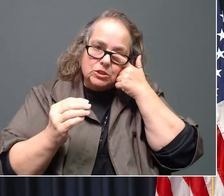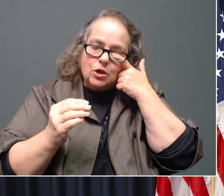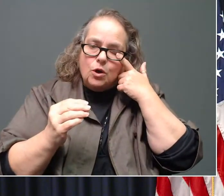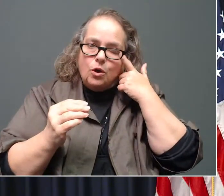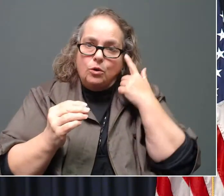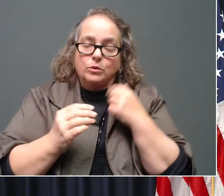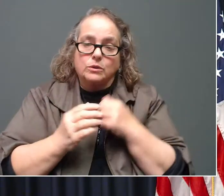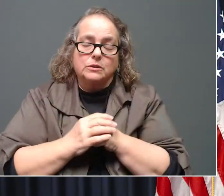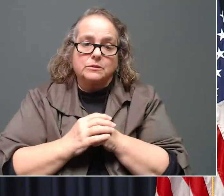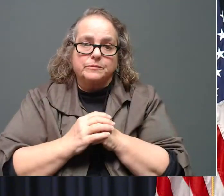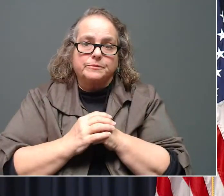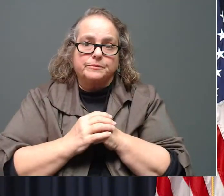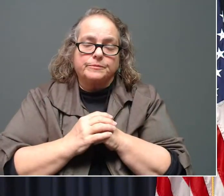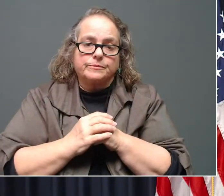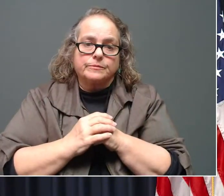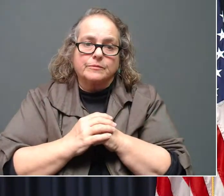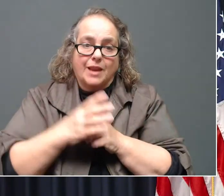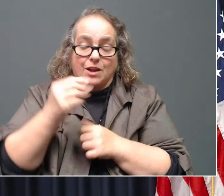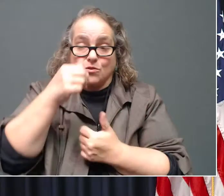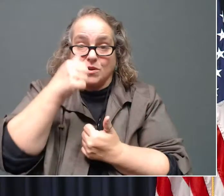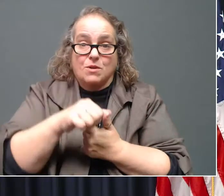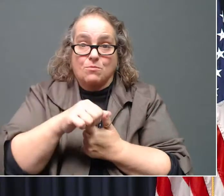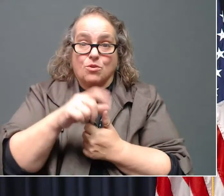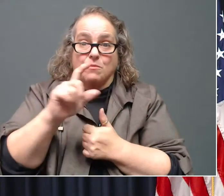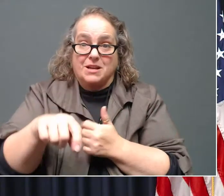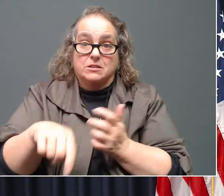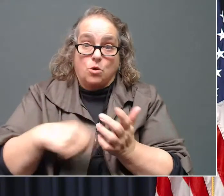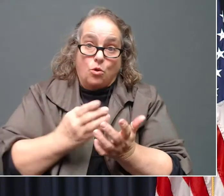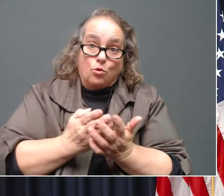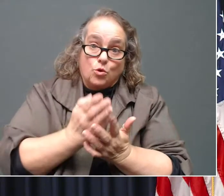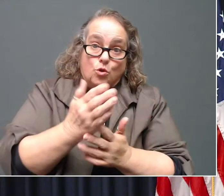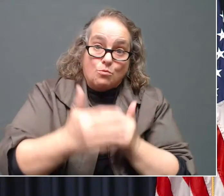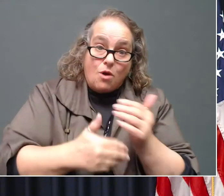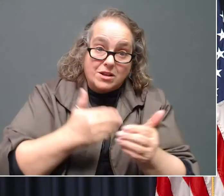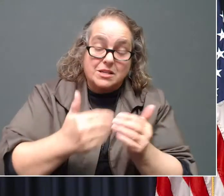And remember, they've got to go through the process, so it may come to us